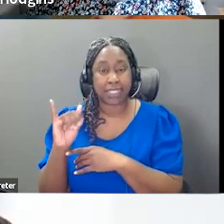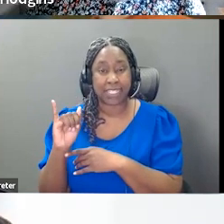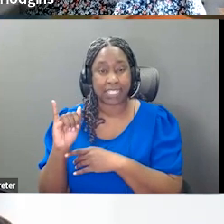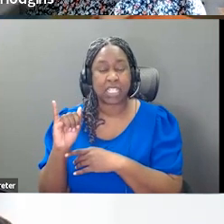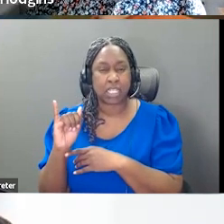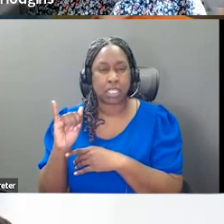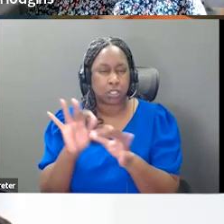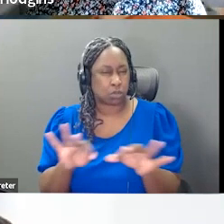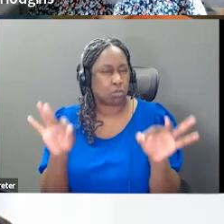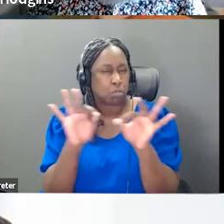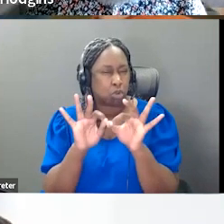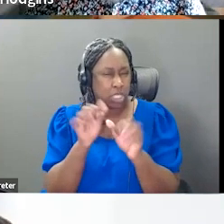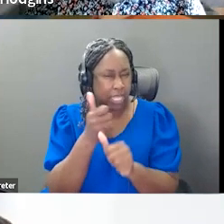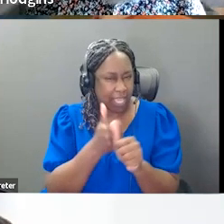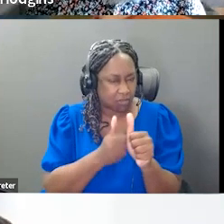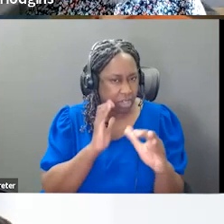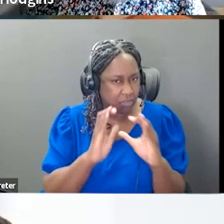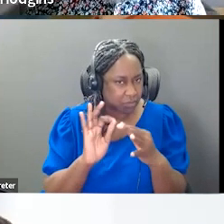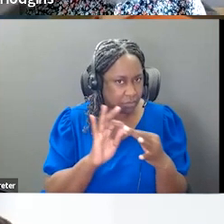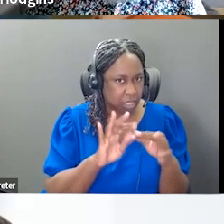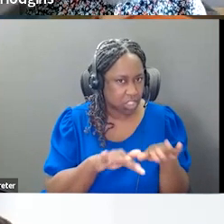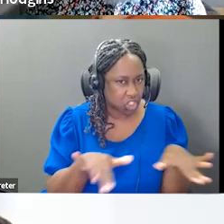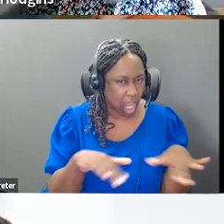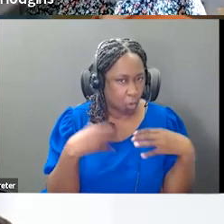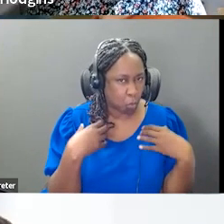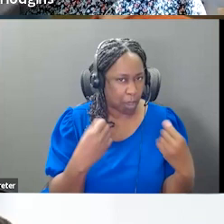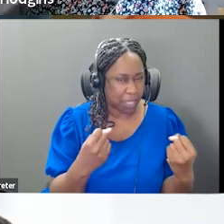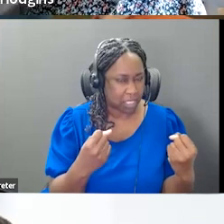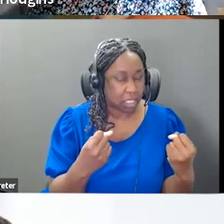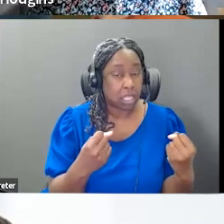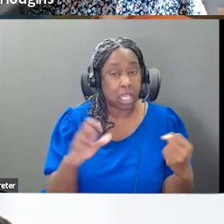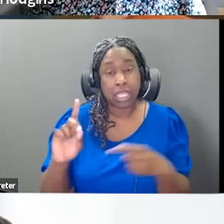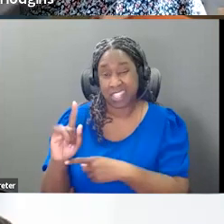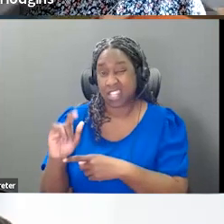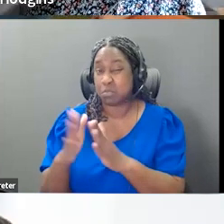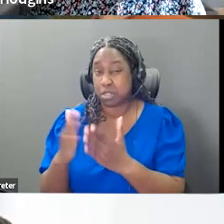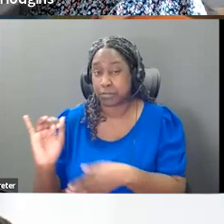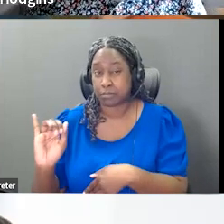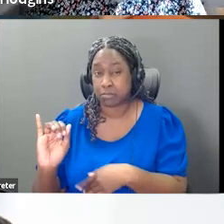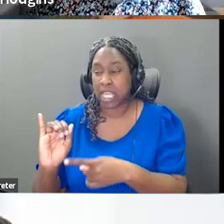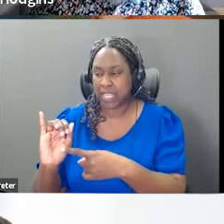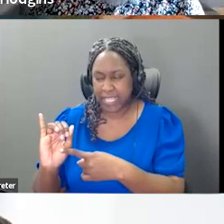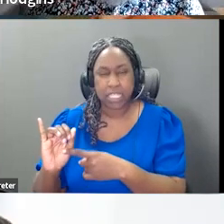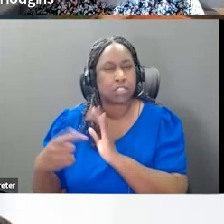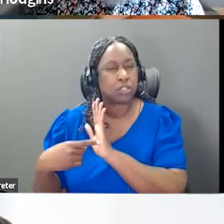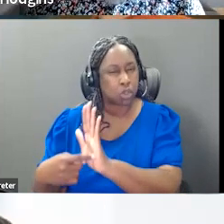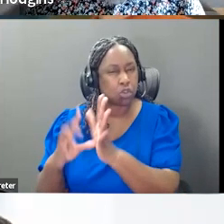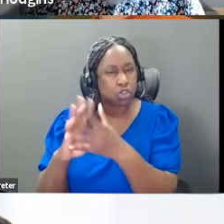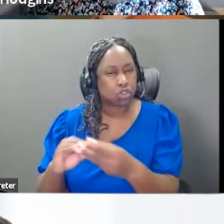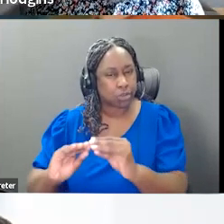child well-being at the foundation, and that data book is no exception. In fact, the data helps tell the story more clearly.